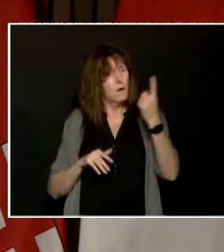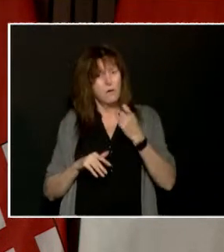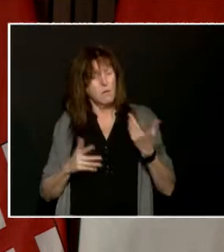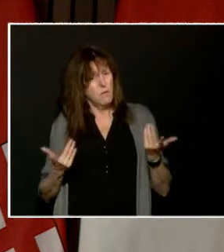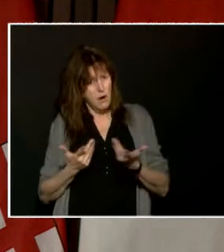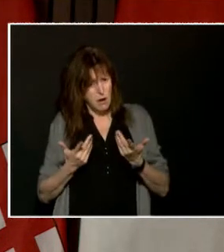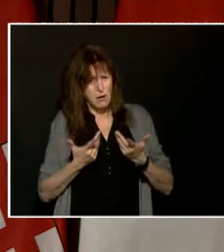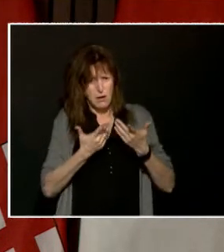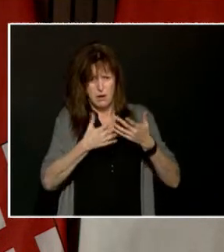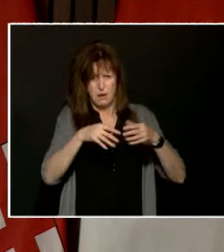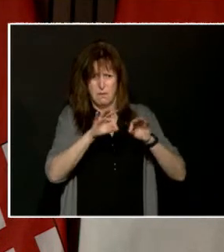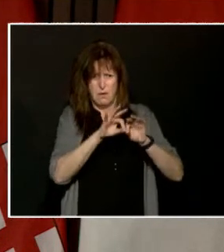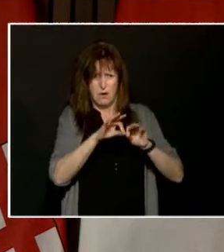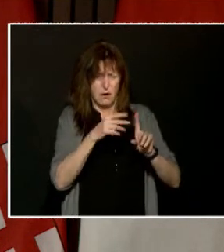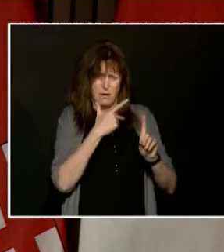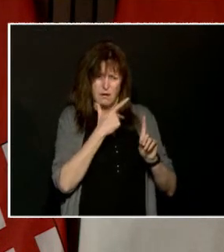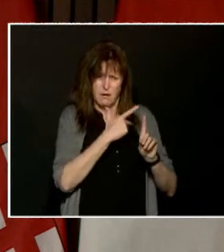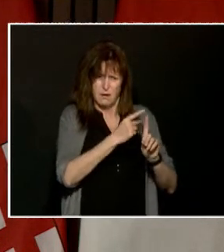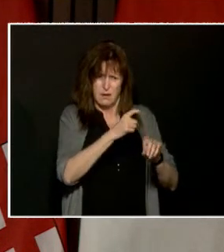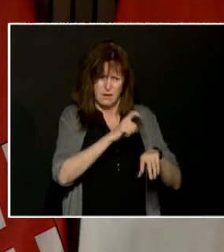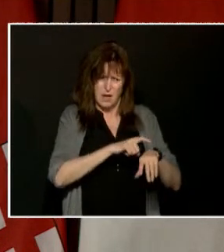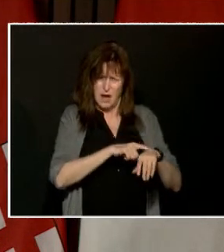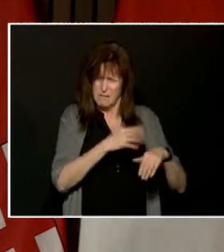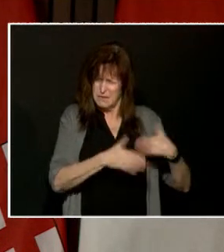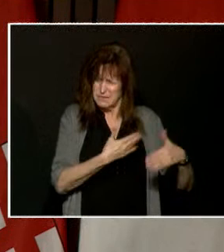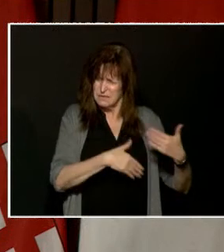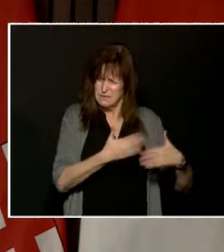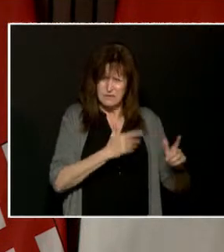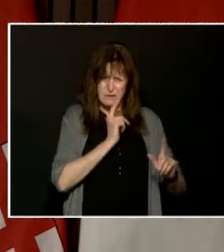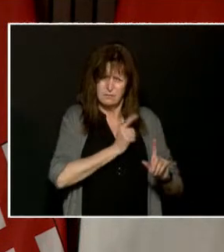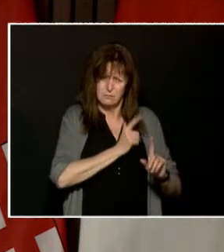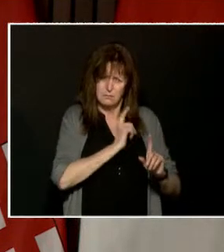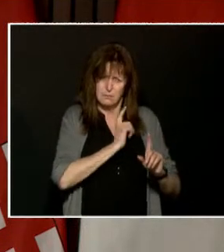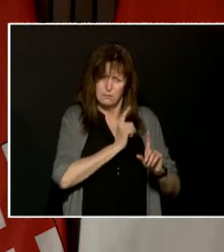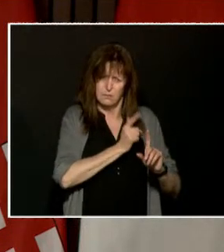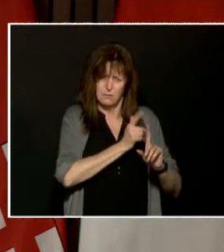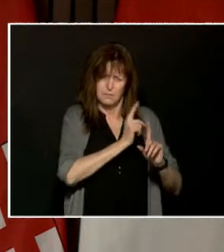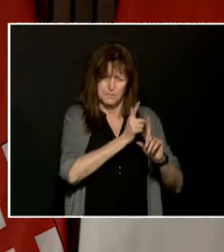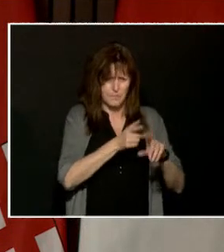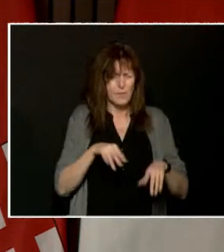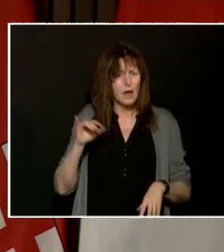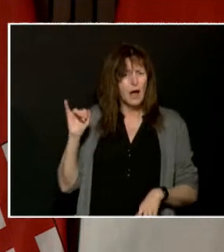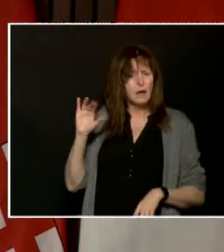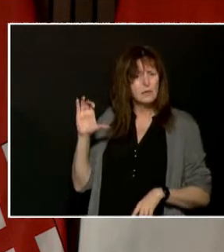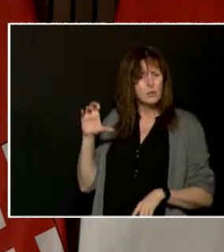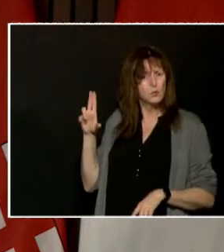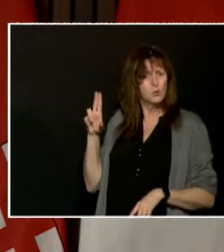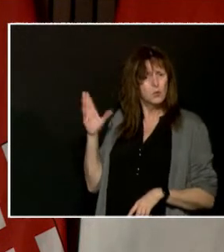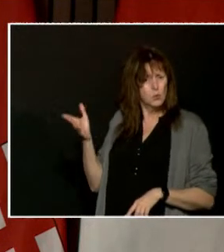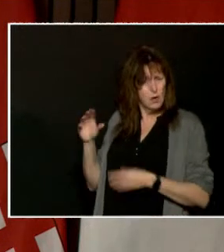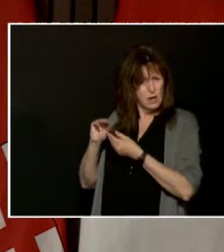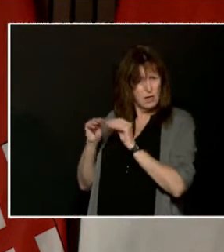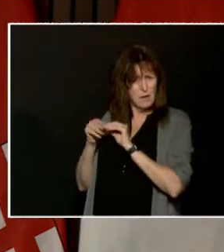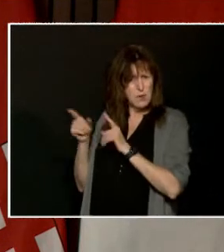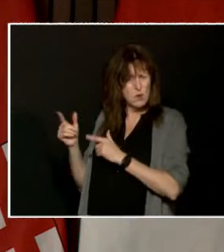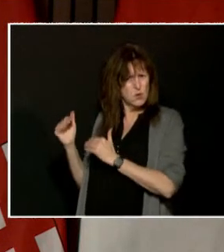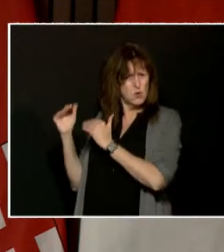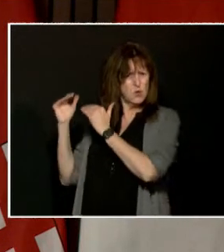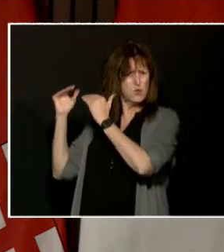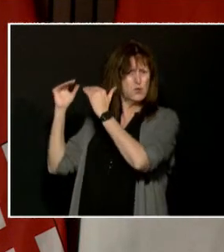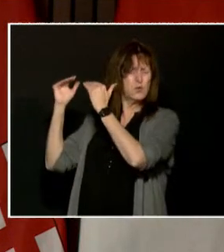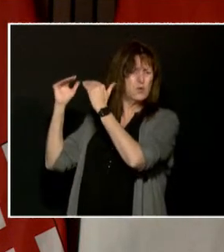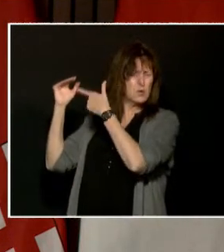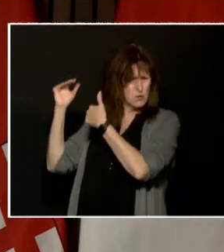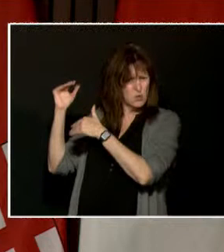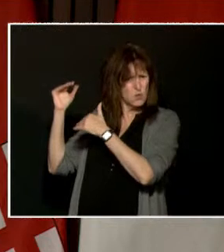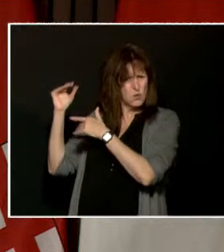important to be careful and cautious about what we do because the ICU the ICU occupancy still does remain very high. That's an incredible amount